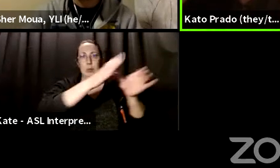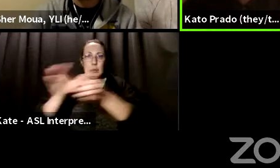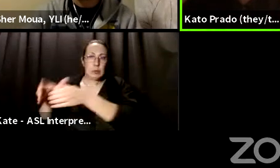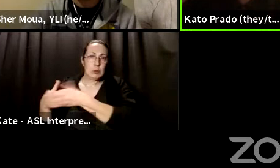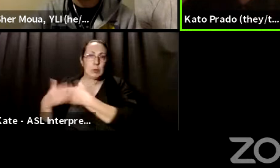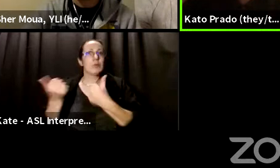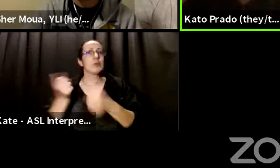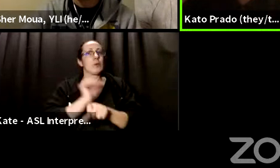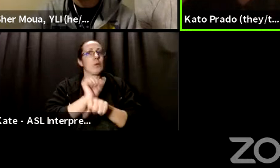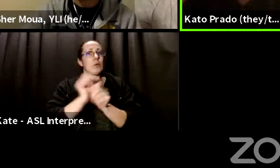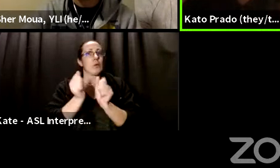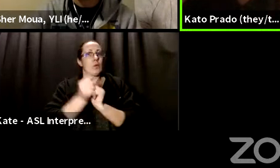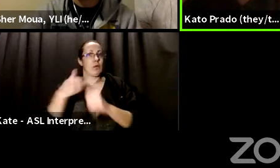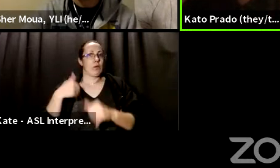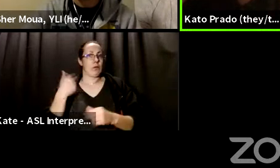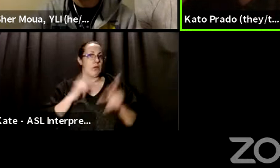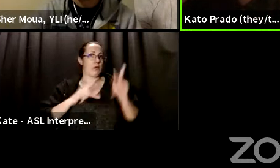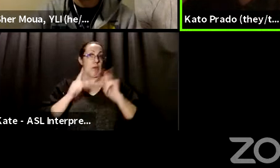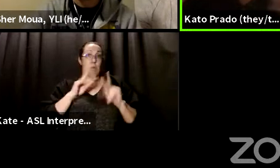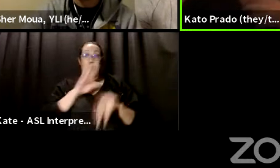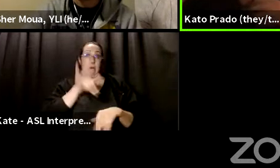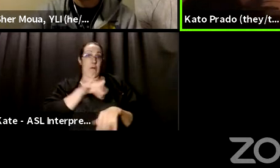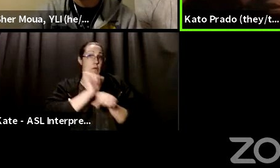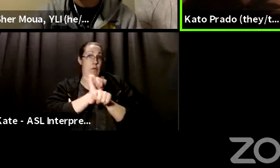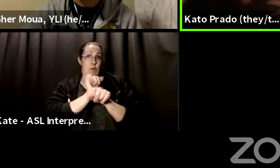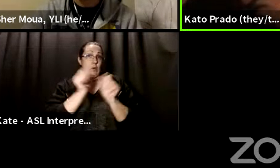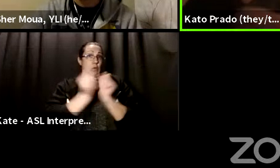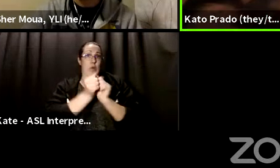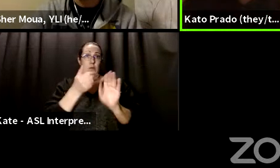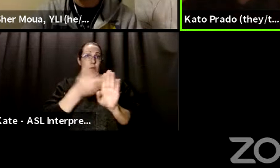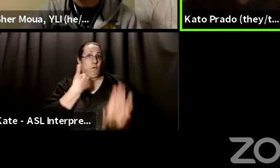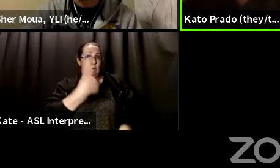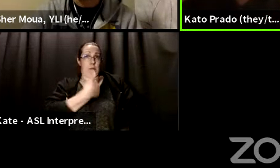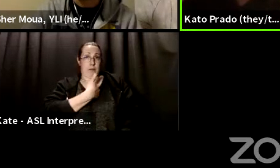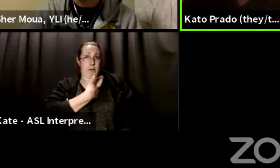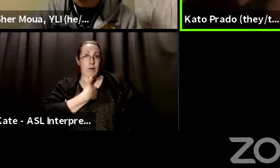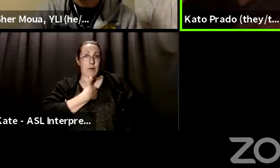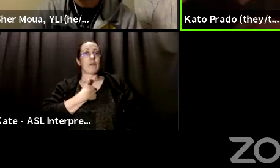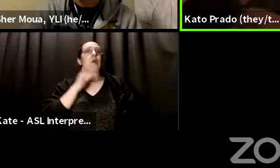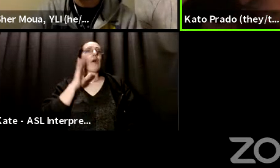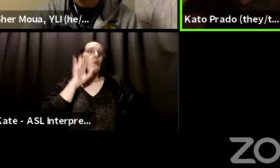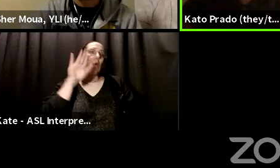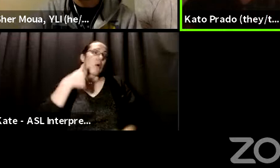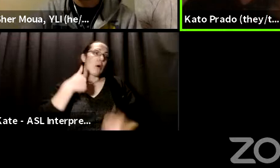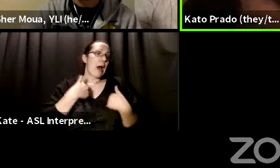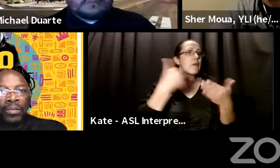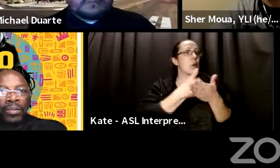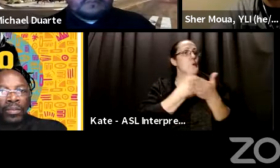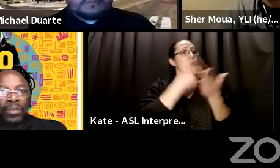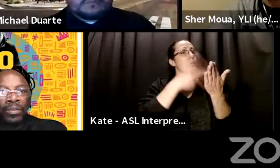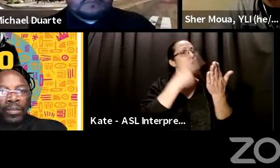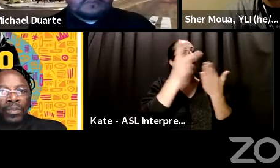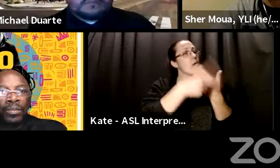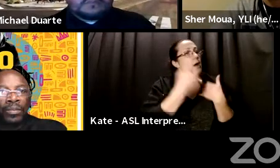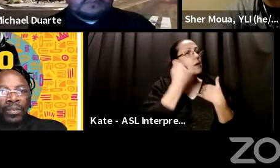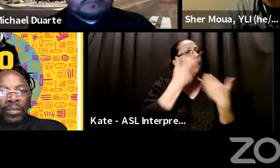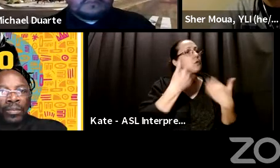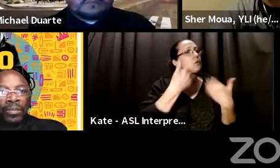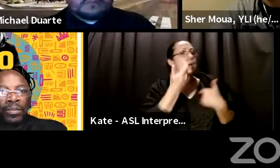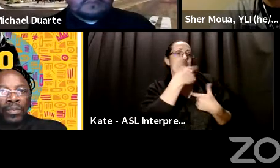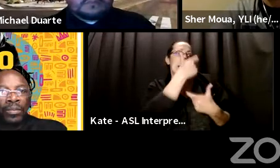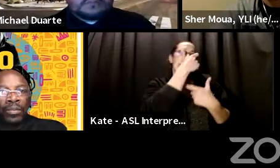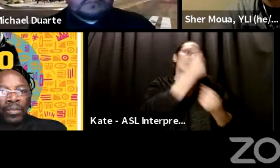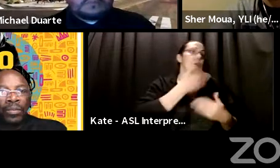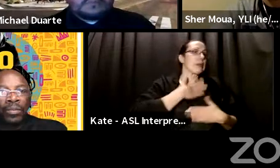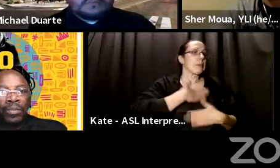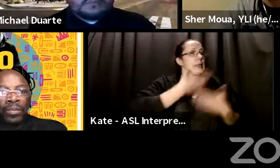that we like have no contact with, that we've never worked with before, saying that this is an upcoming program. If there's any interest, please let us know. Reaching